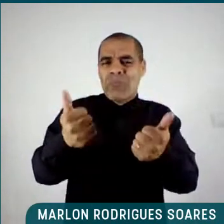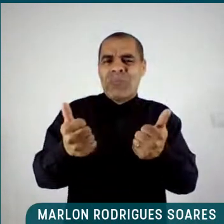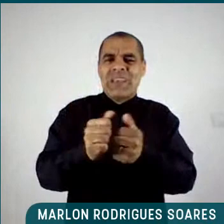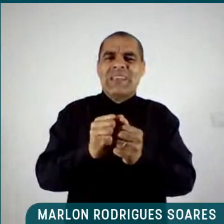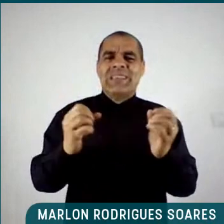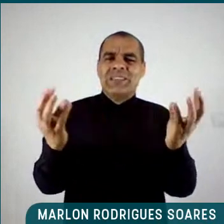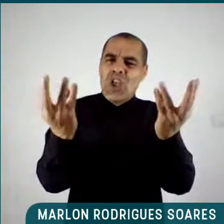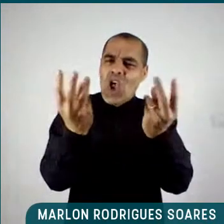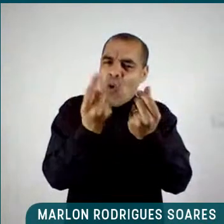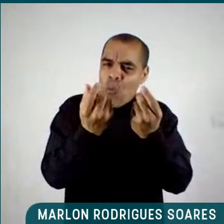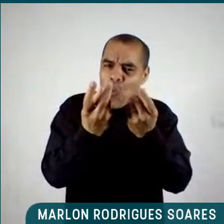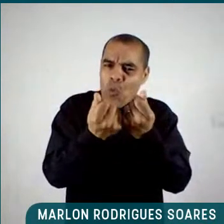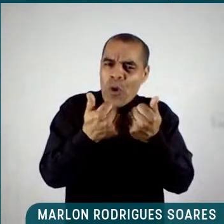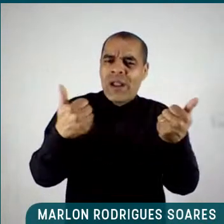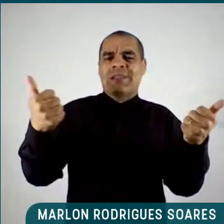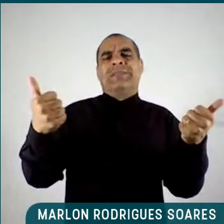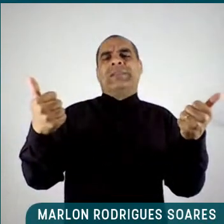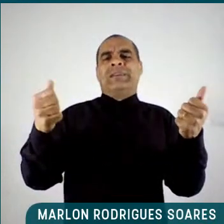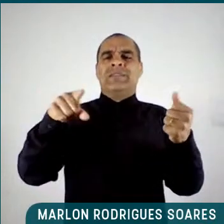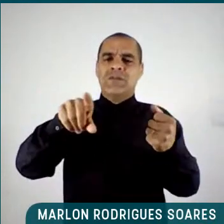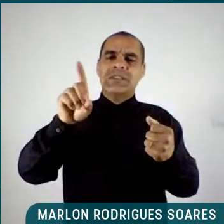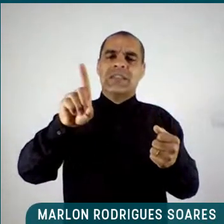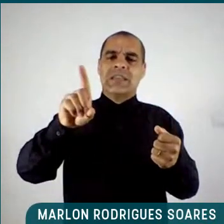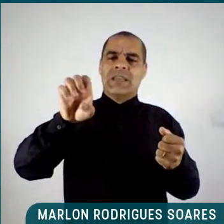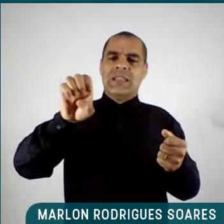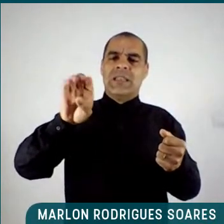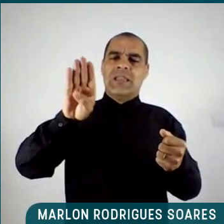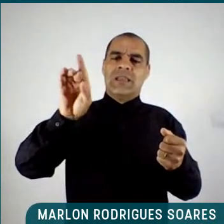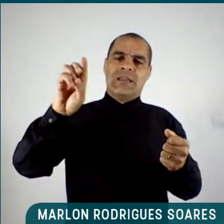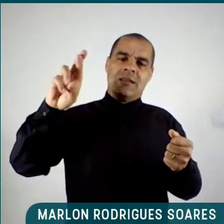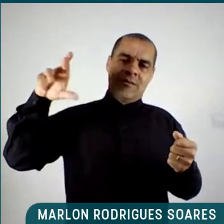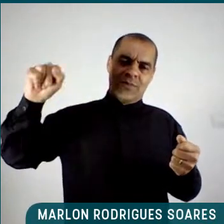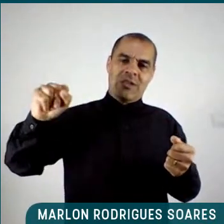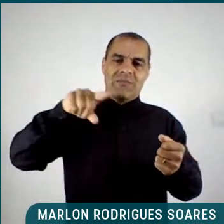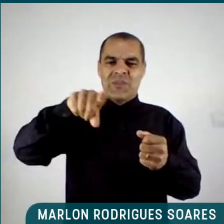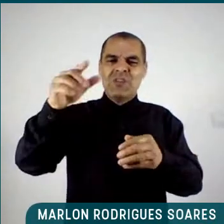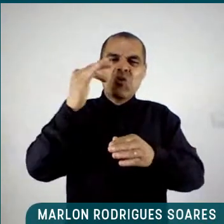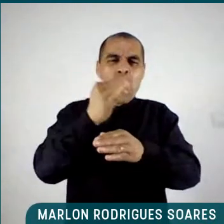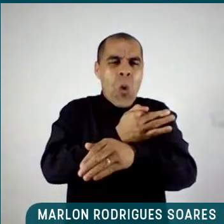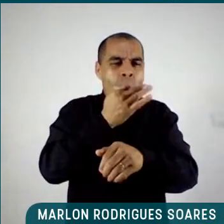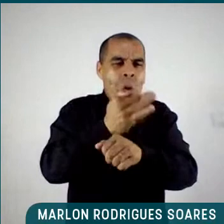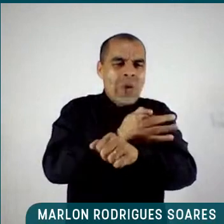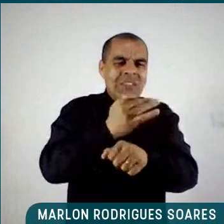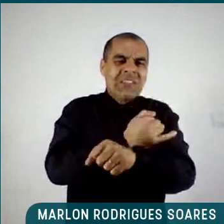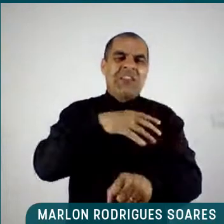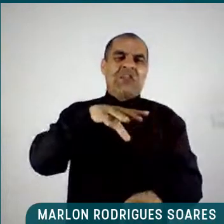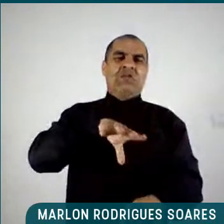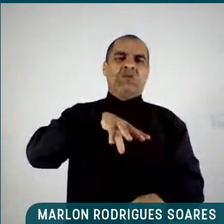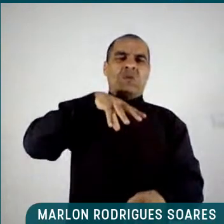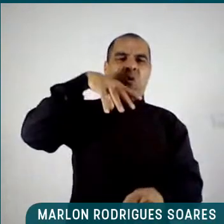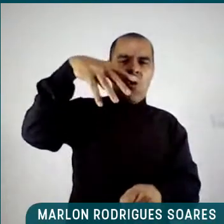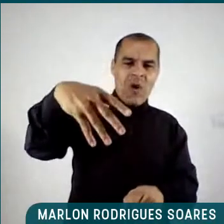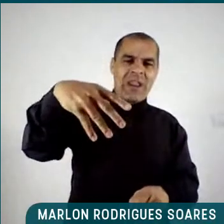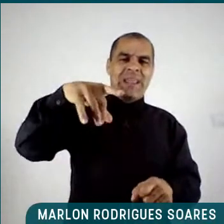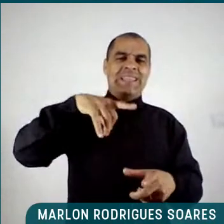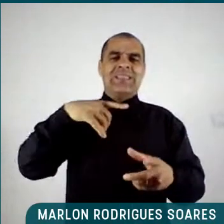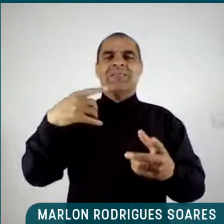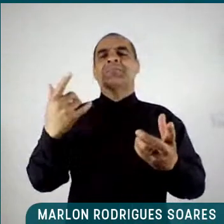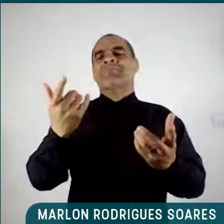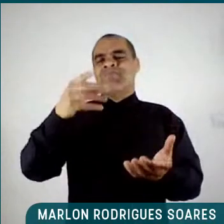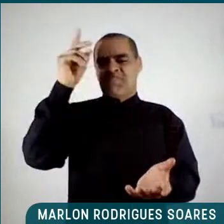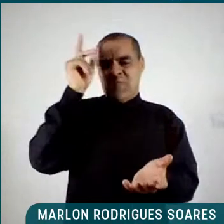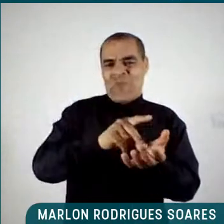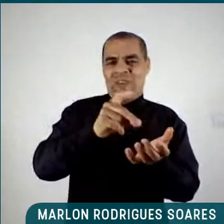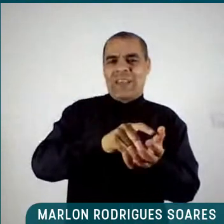represent Brazil E você, internationally Débora, que in terms of gender, showing a representa great quality in coragem terms of the e são, debate. de fato, And you, companheiras